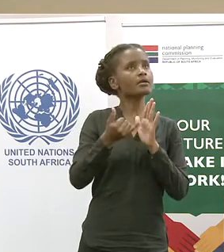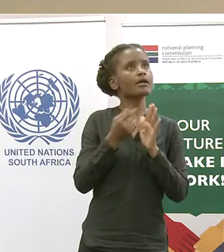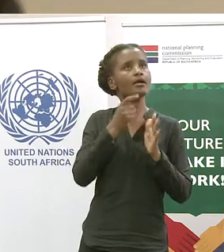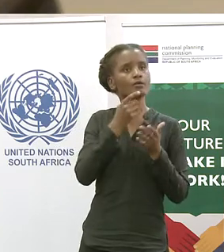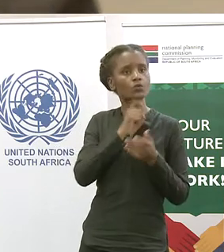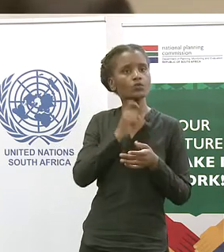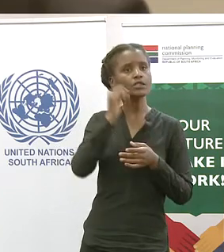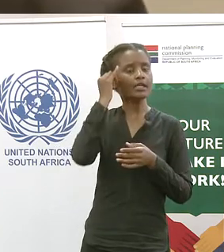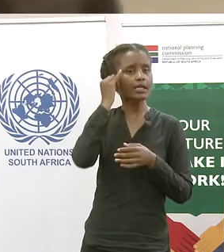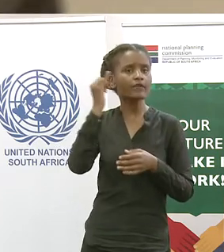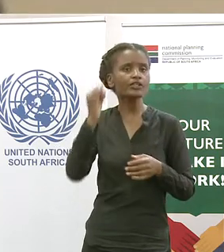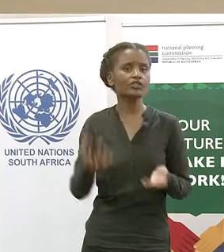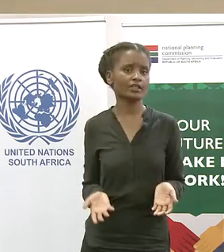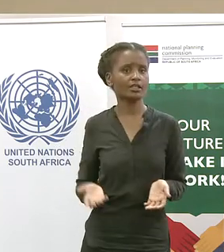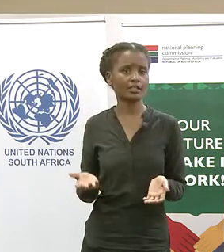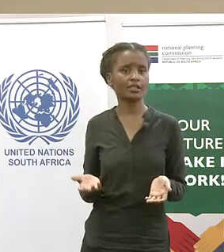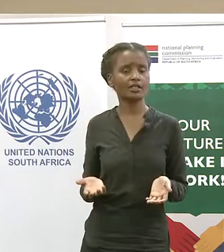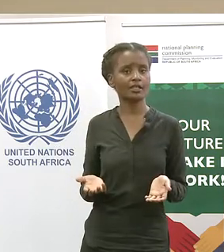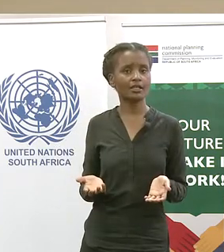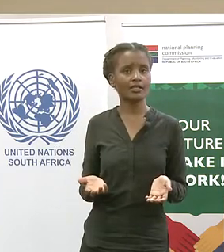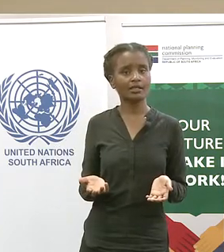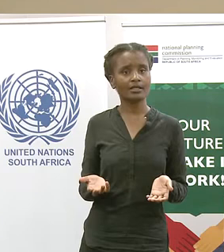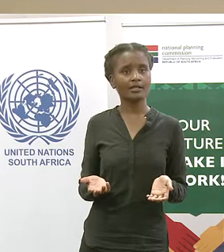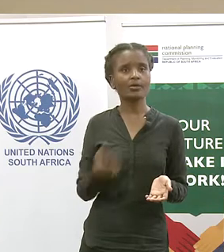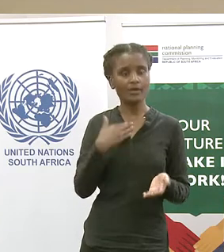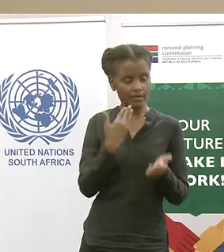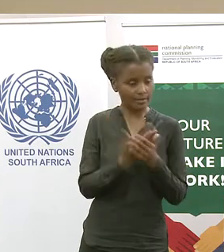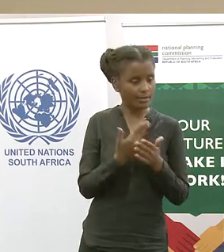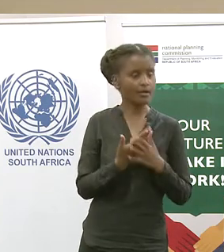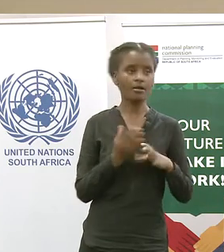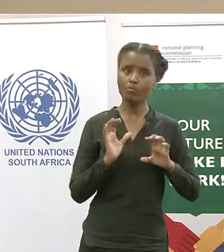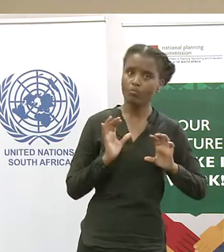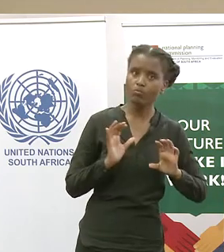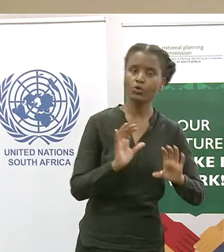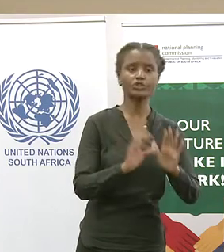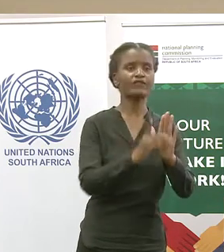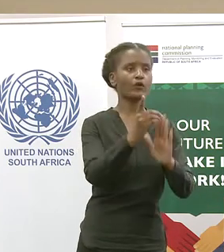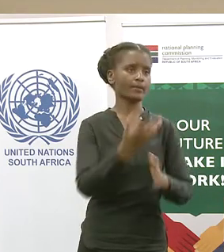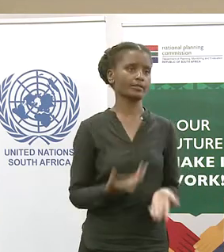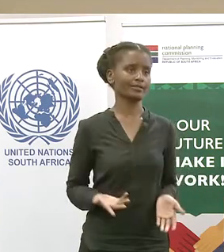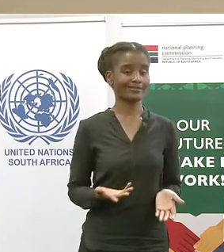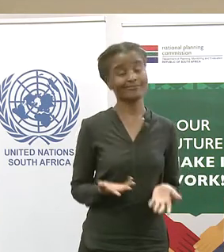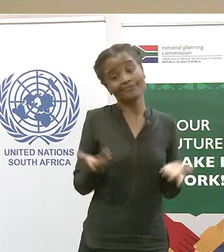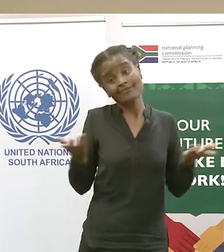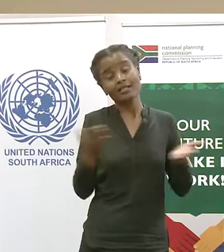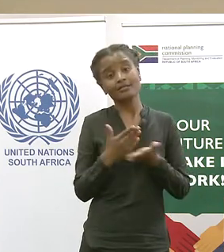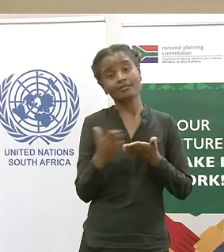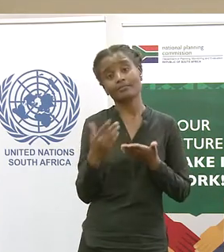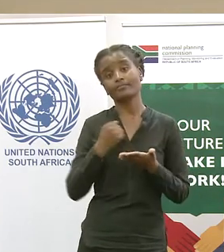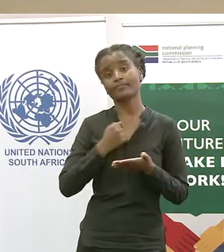leveraged to push back against the development discourse itself. So those are some of my thoughts. And then the